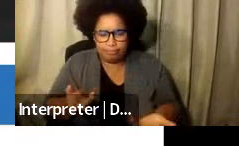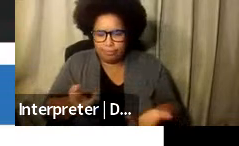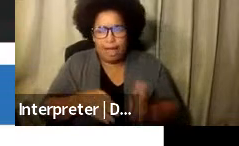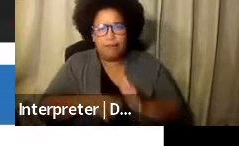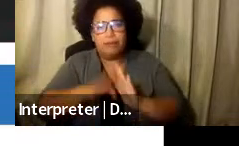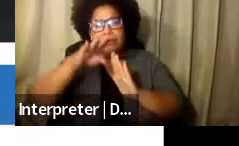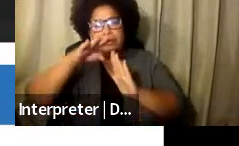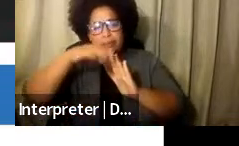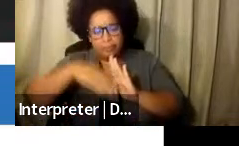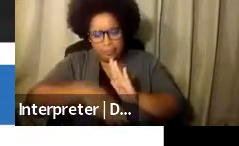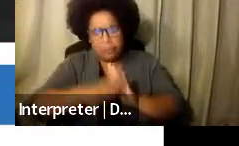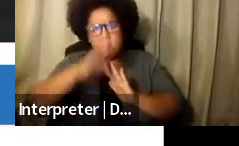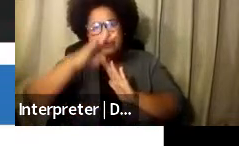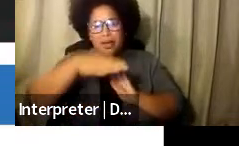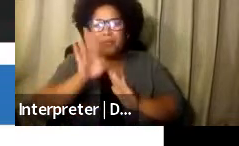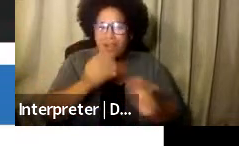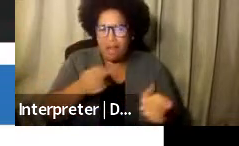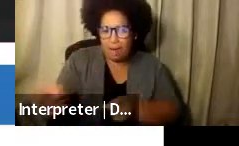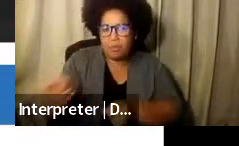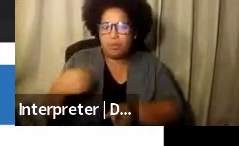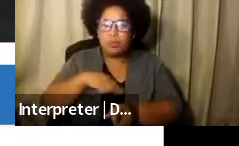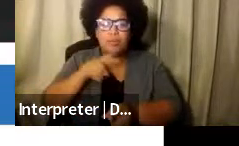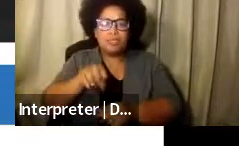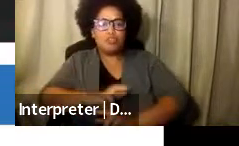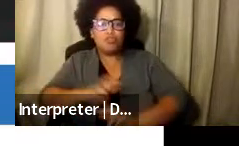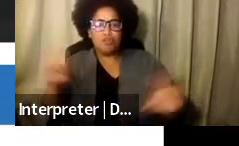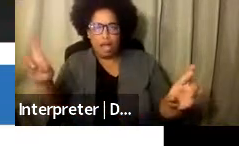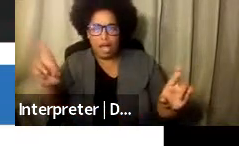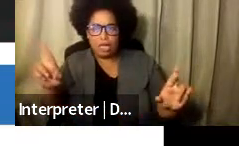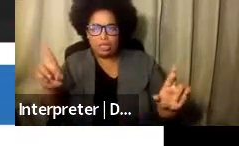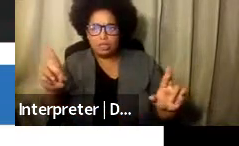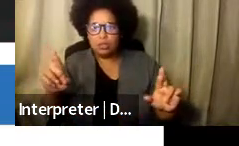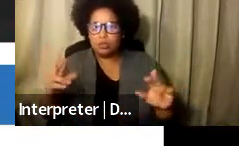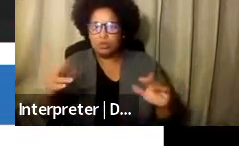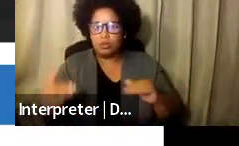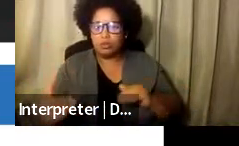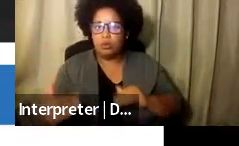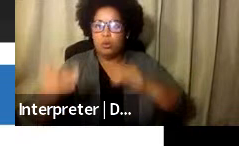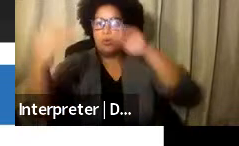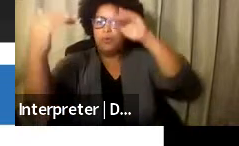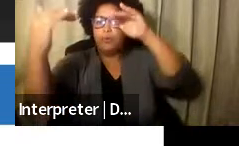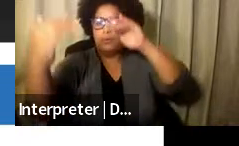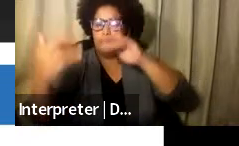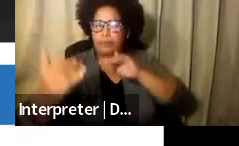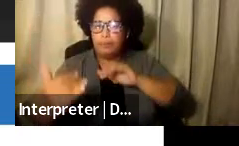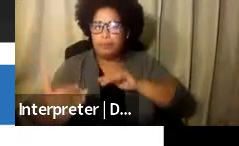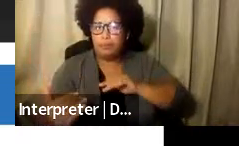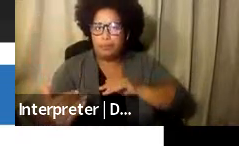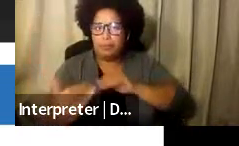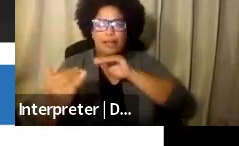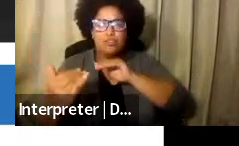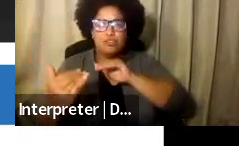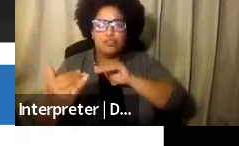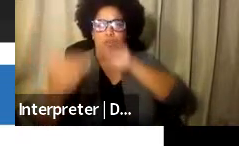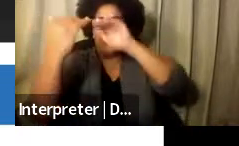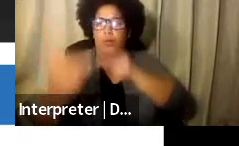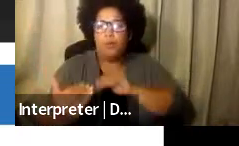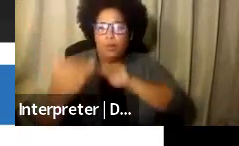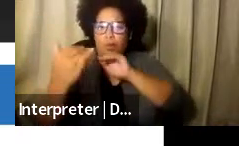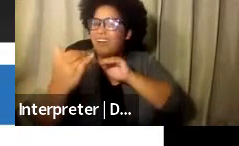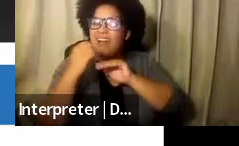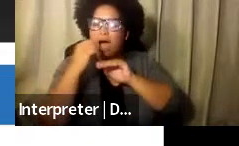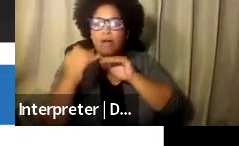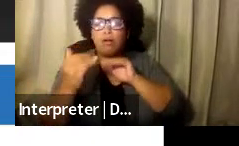really, we have to be able to flex up and flex down, flex up and down much more quickly than we did